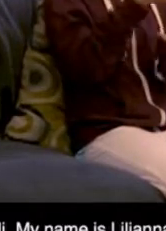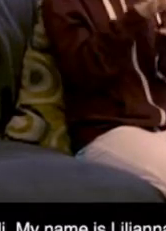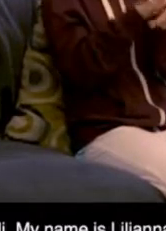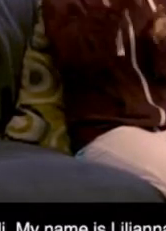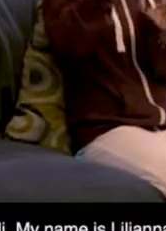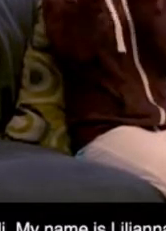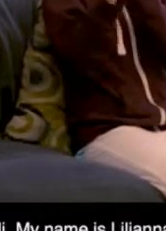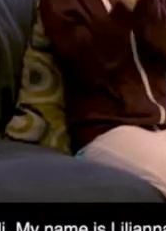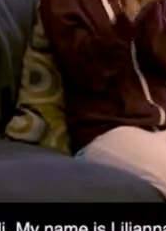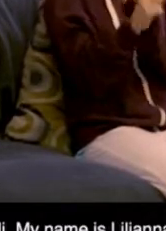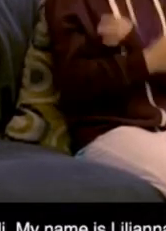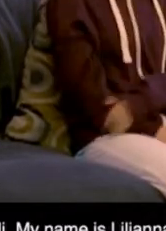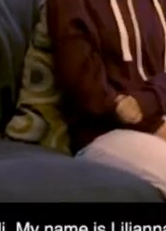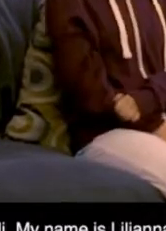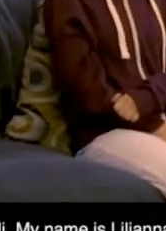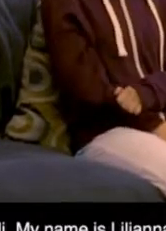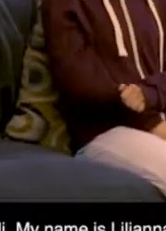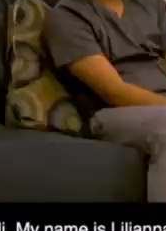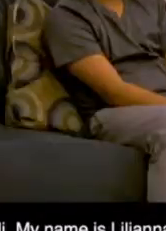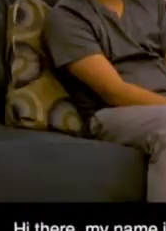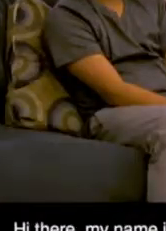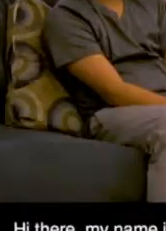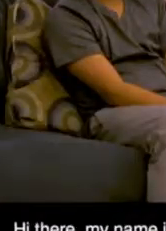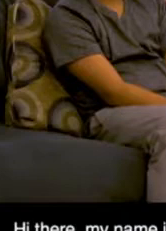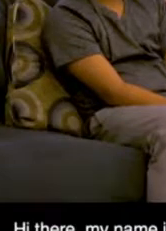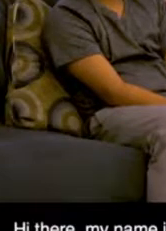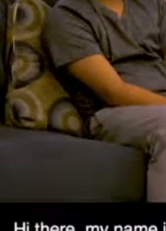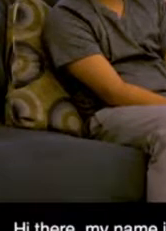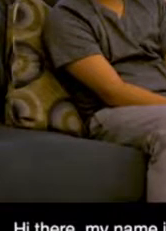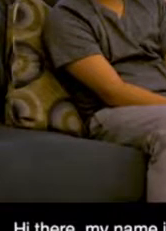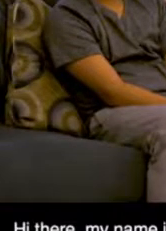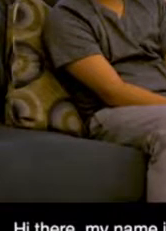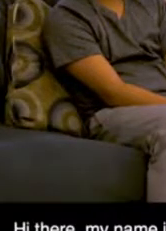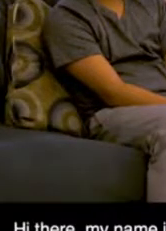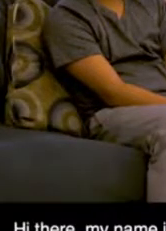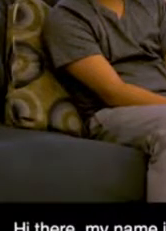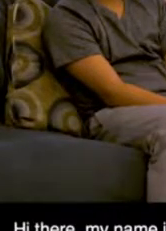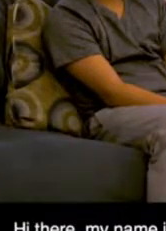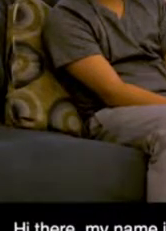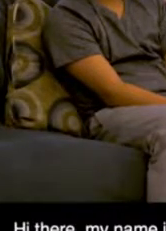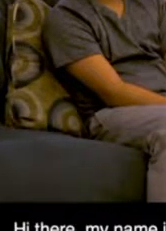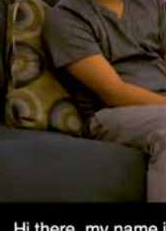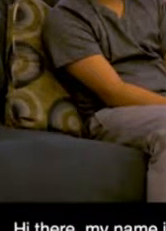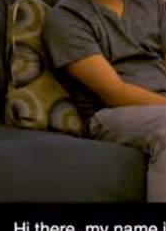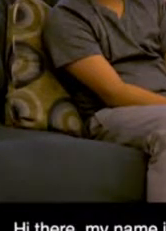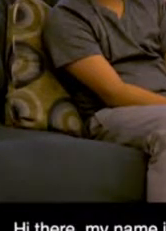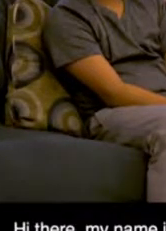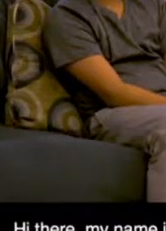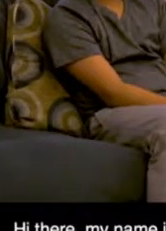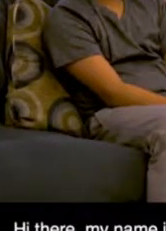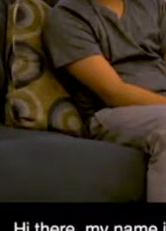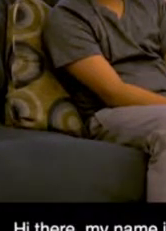and I'm currently a 7th grader in the middle school. Hi there, my name is Jonas Camp,